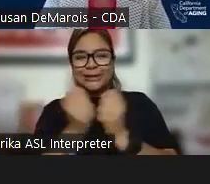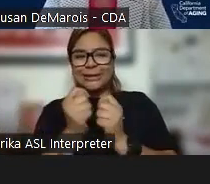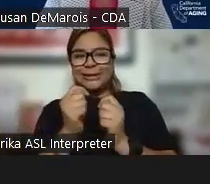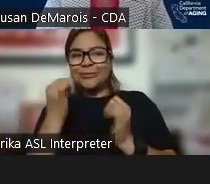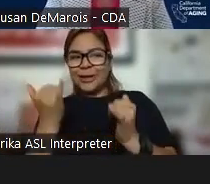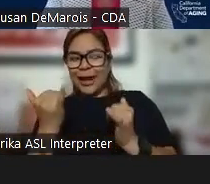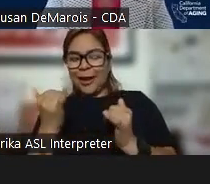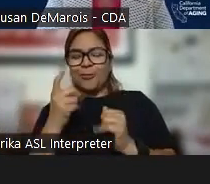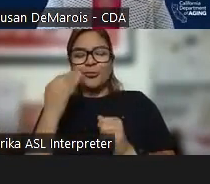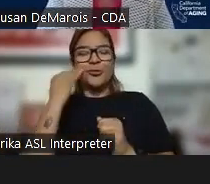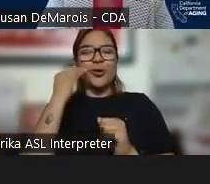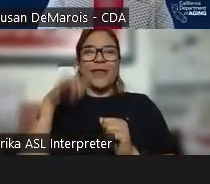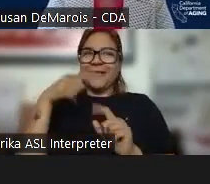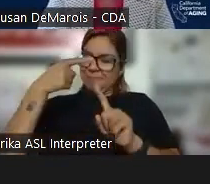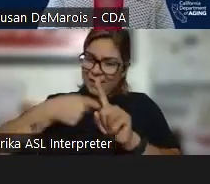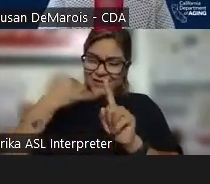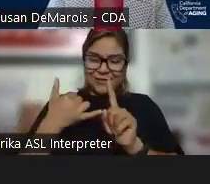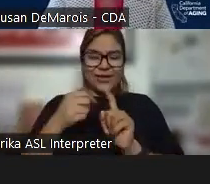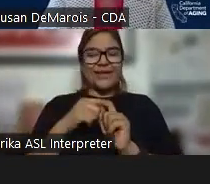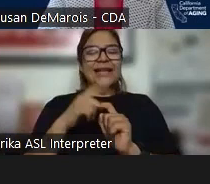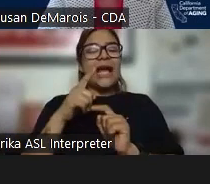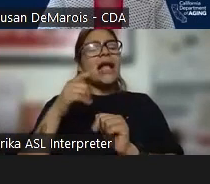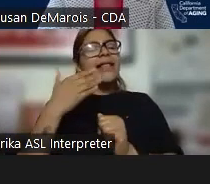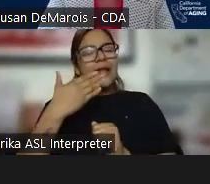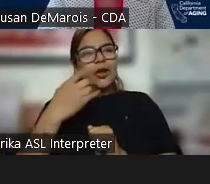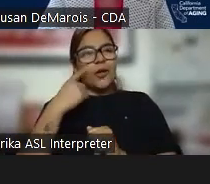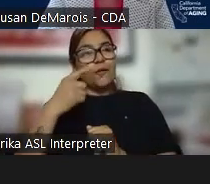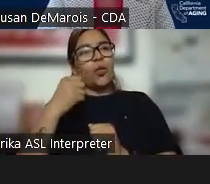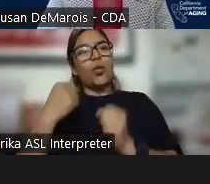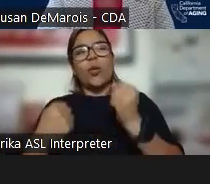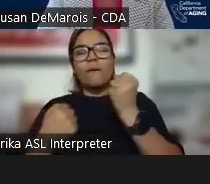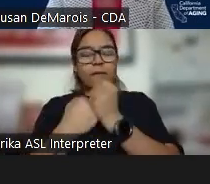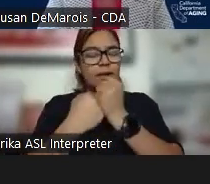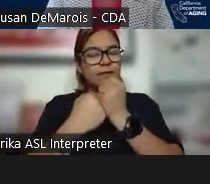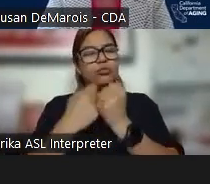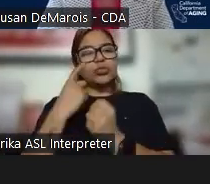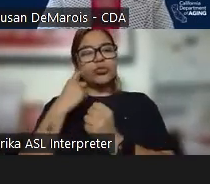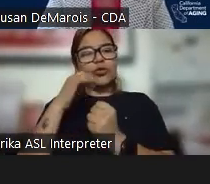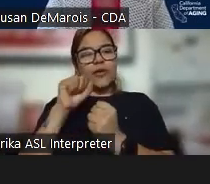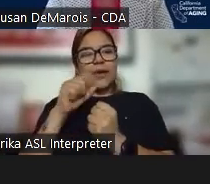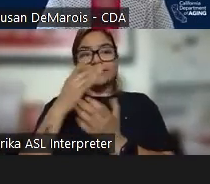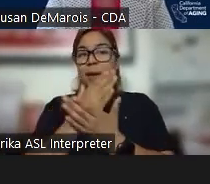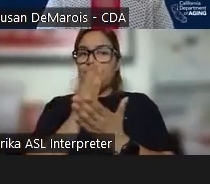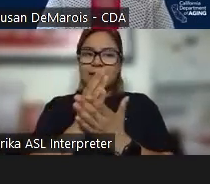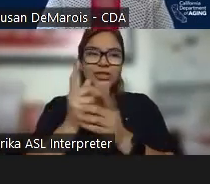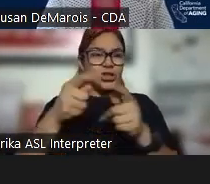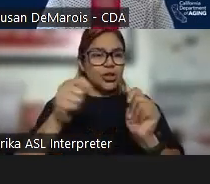want to thank all of you for your individual and collective advocacy on the budget. We'll be